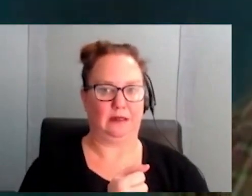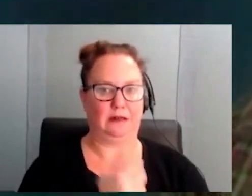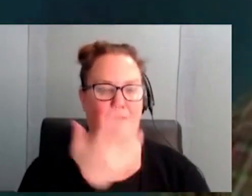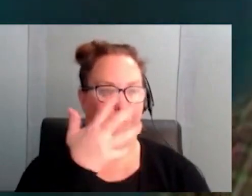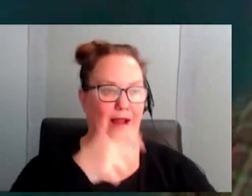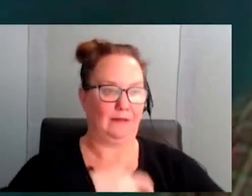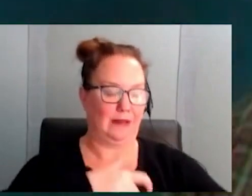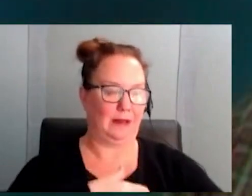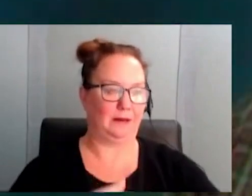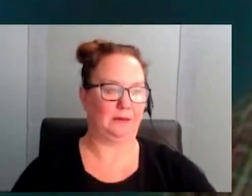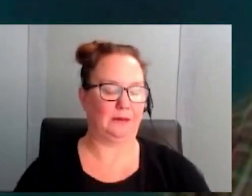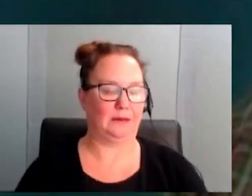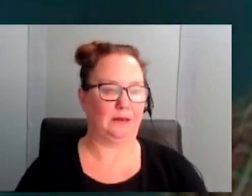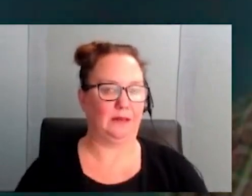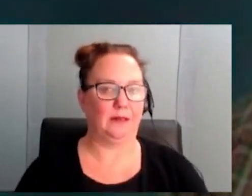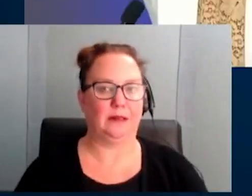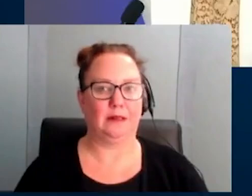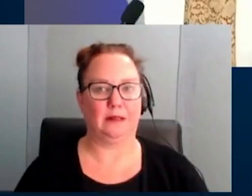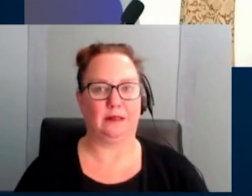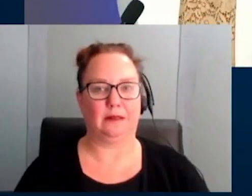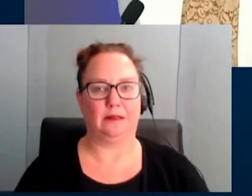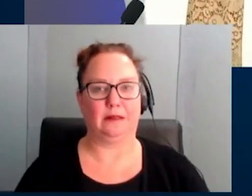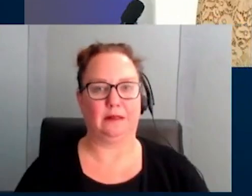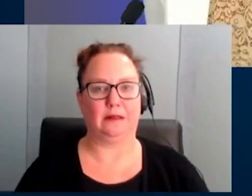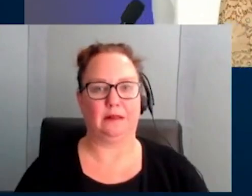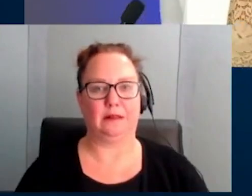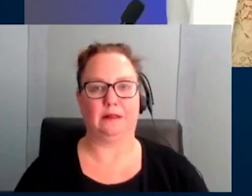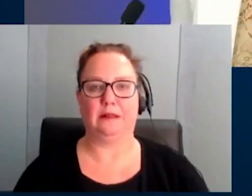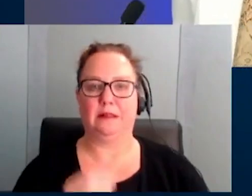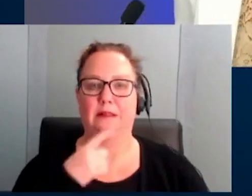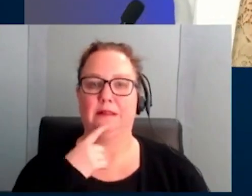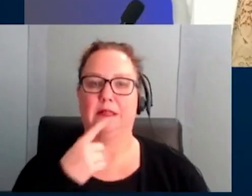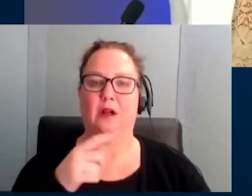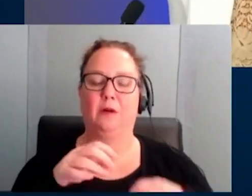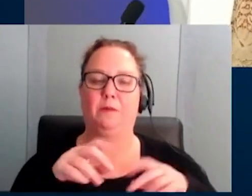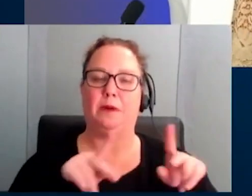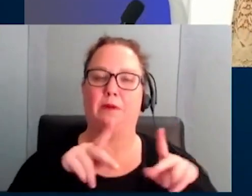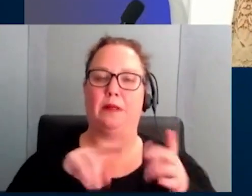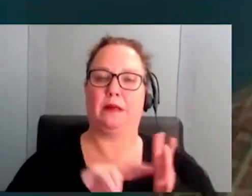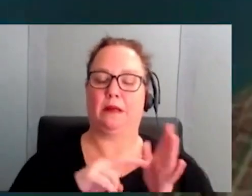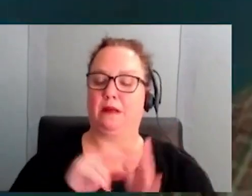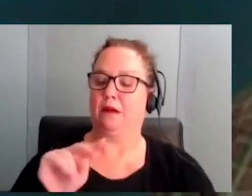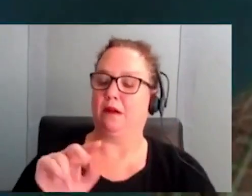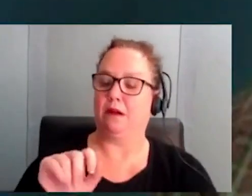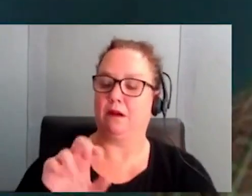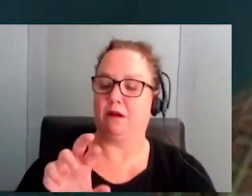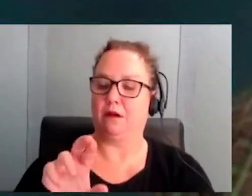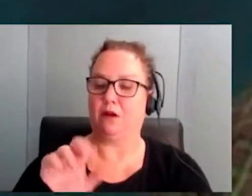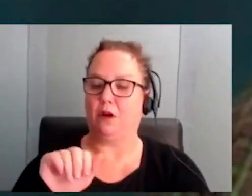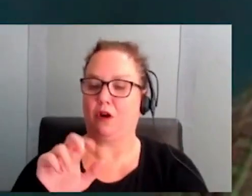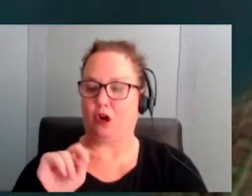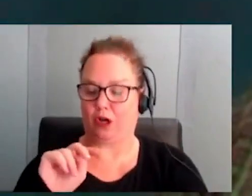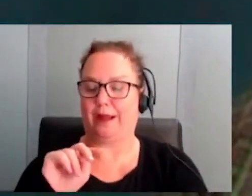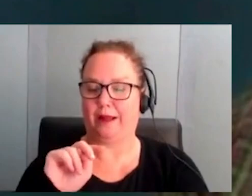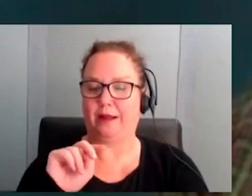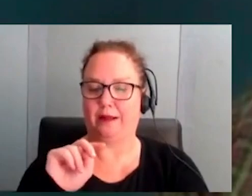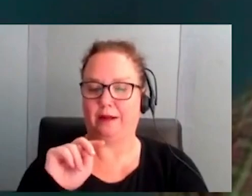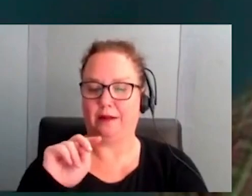times. And tell folks still what that is and what that means. Narcan is